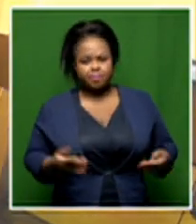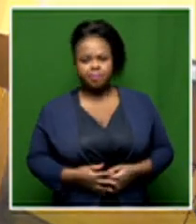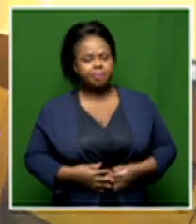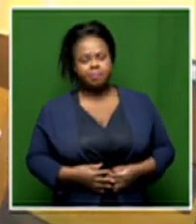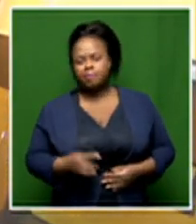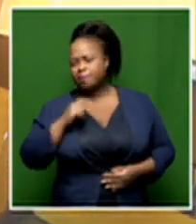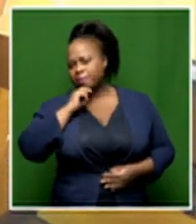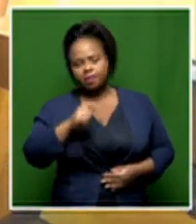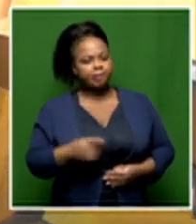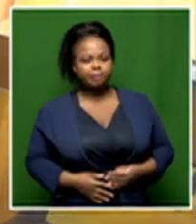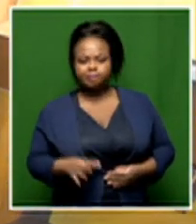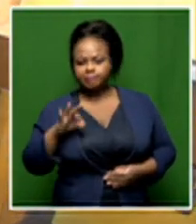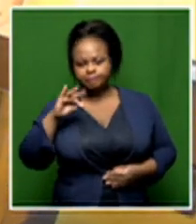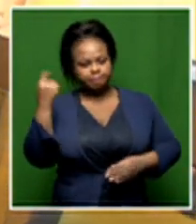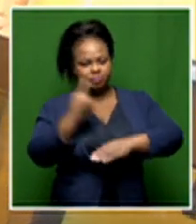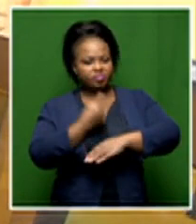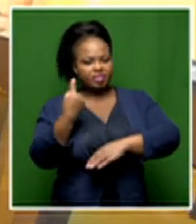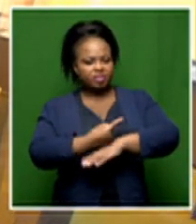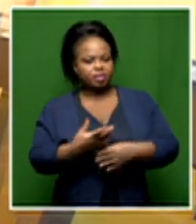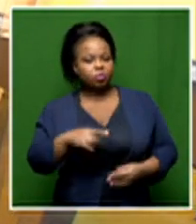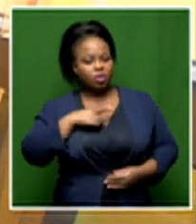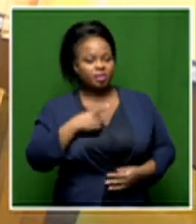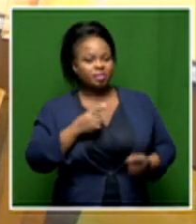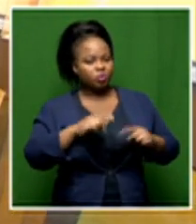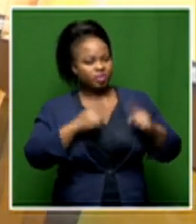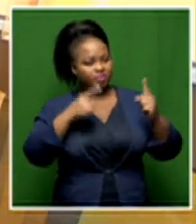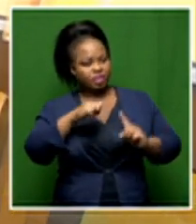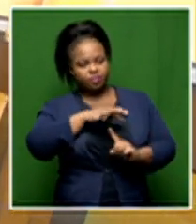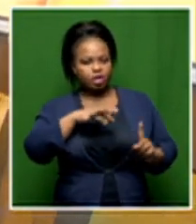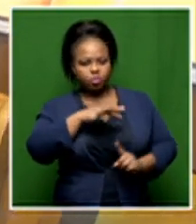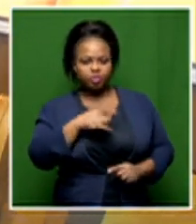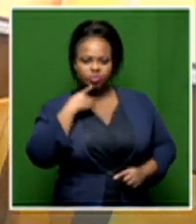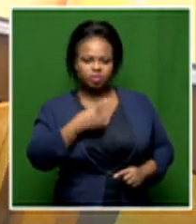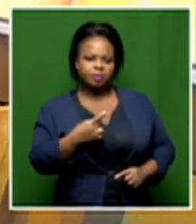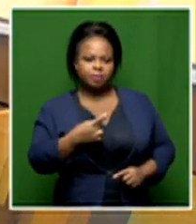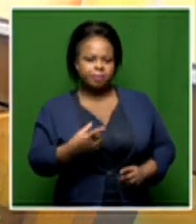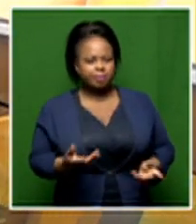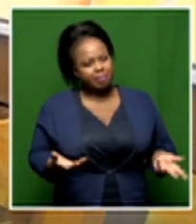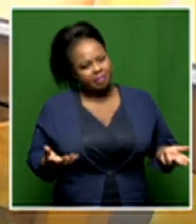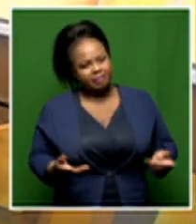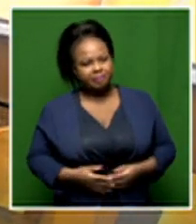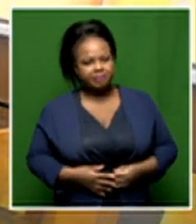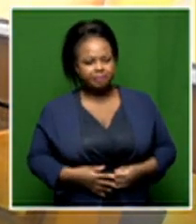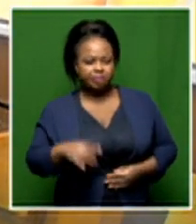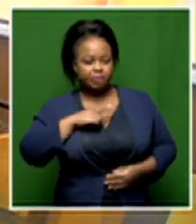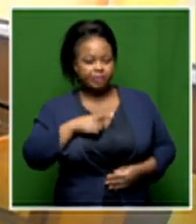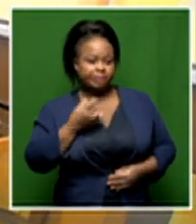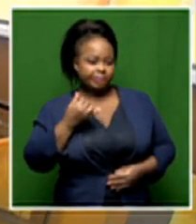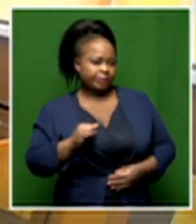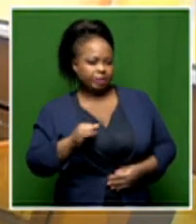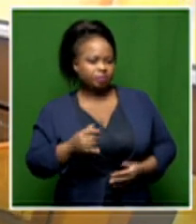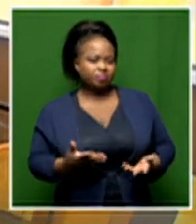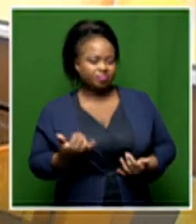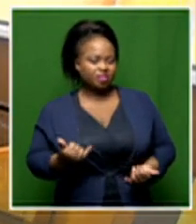it's just you come in every single day. I mean, we sort of in a very different environment to, say, a corporate where, it's still sitting in